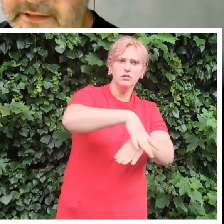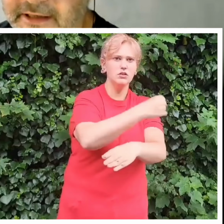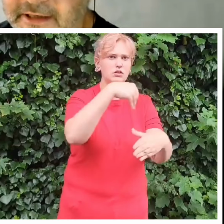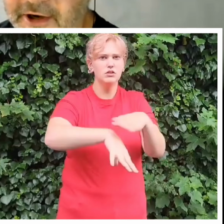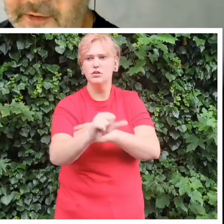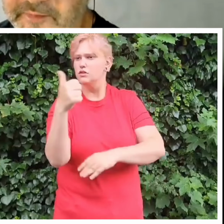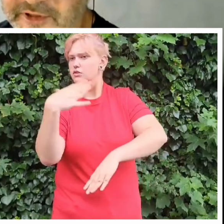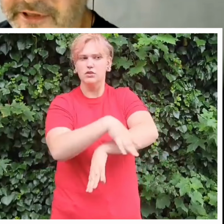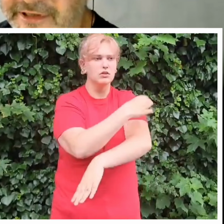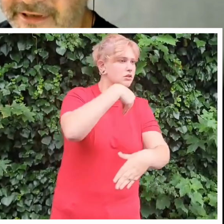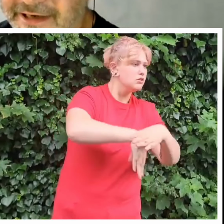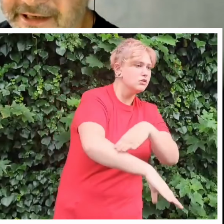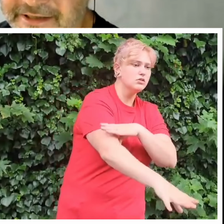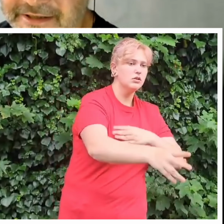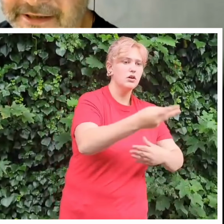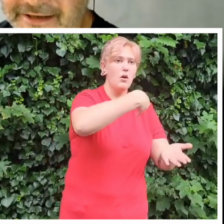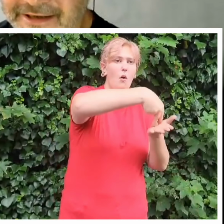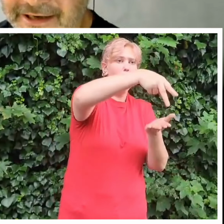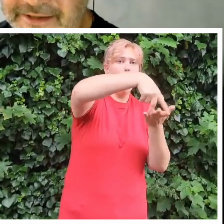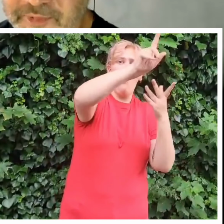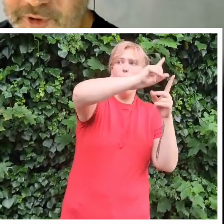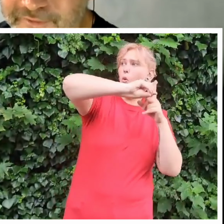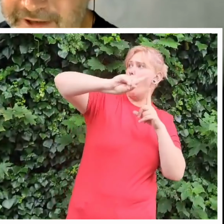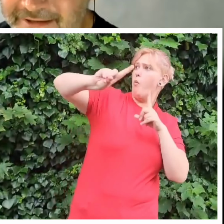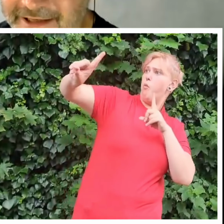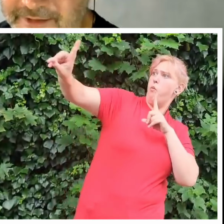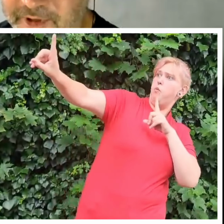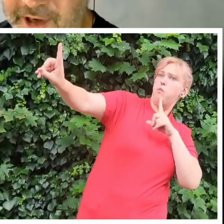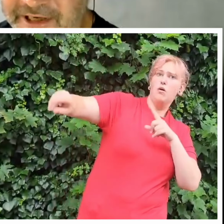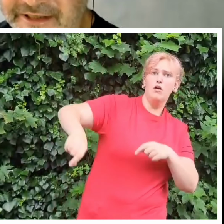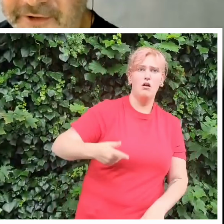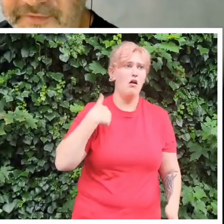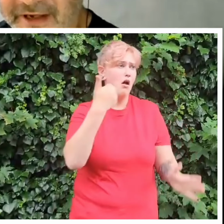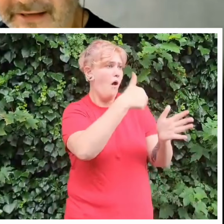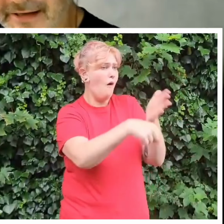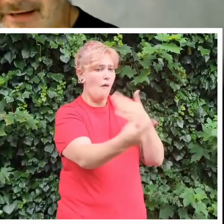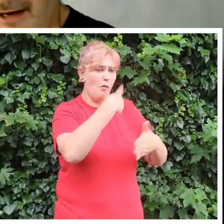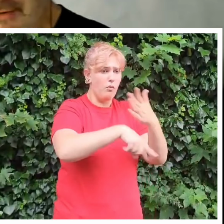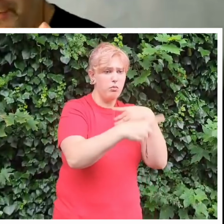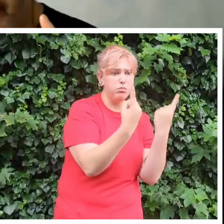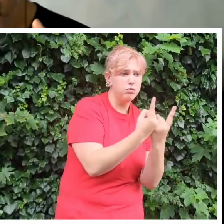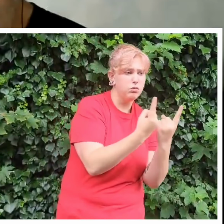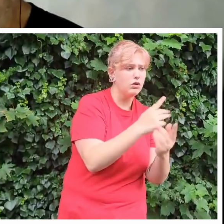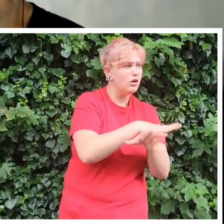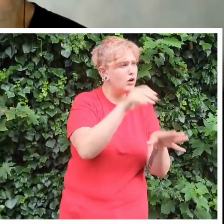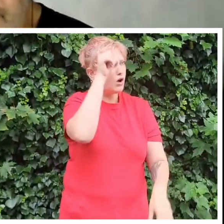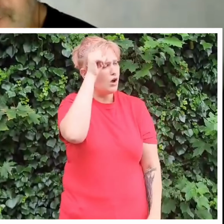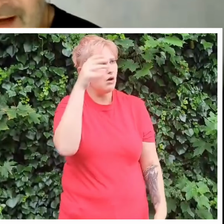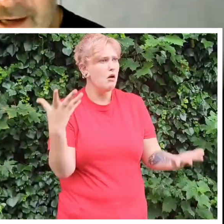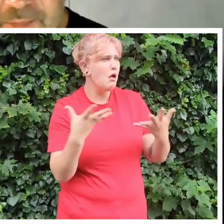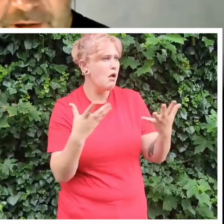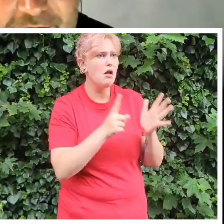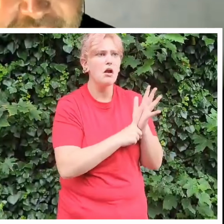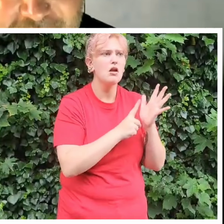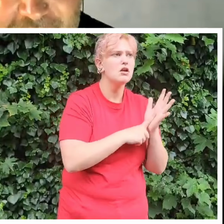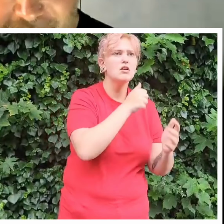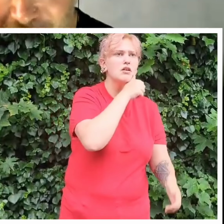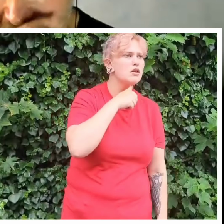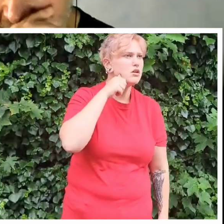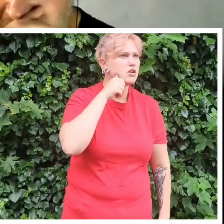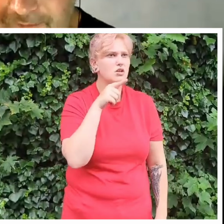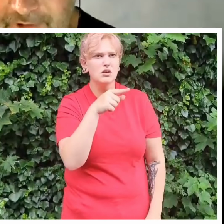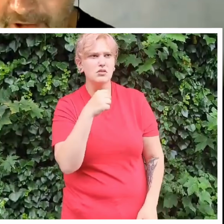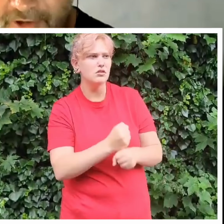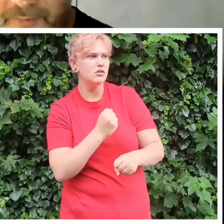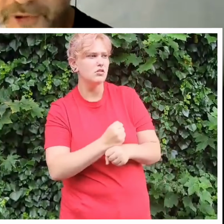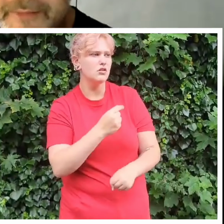legs and arms, and it's moving. It's becoming its own thing. I don't know whether you want to, Laine. It'd be nice if you